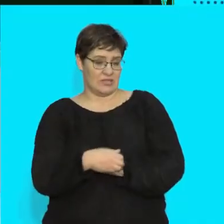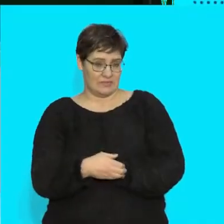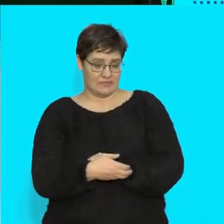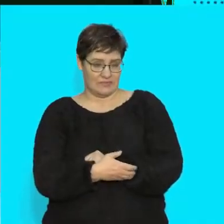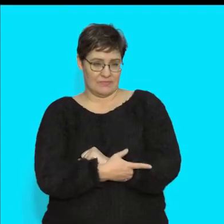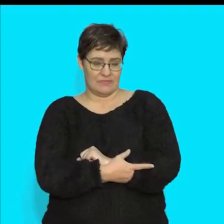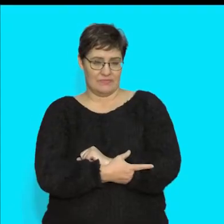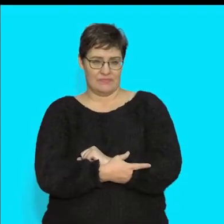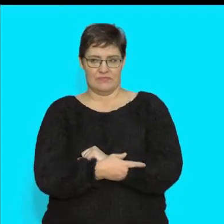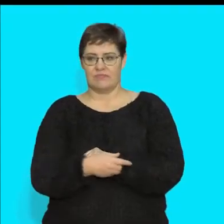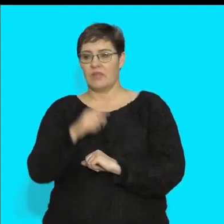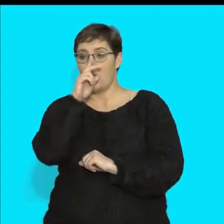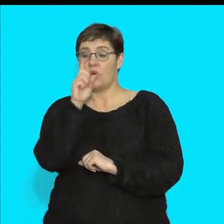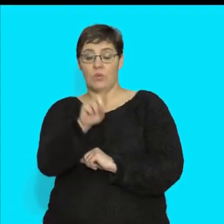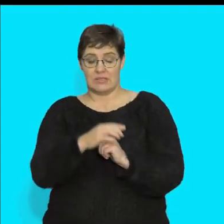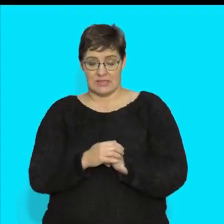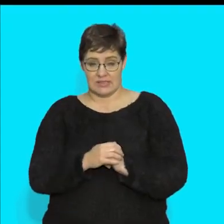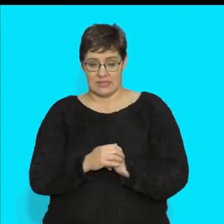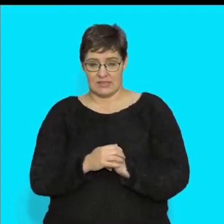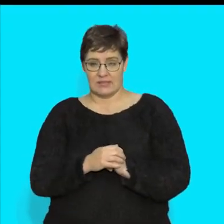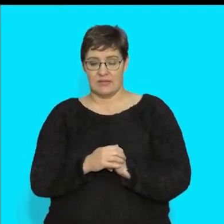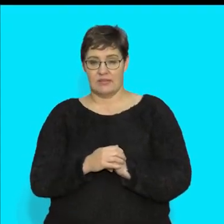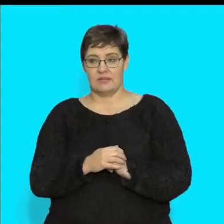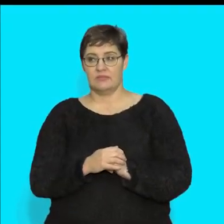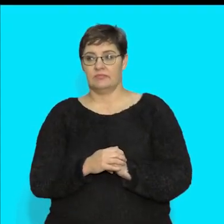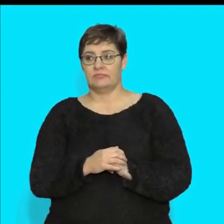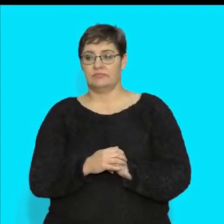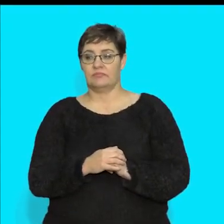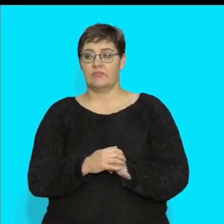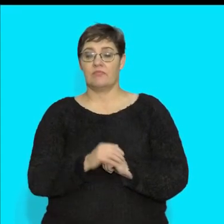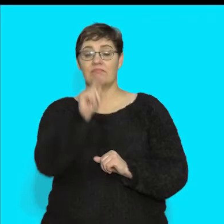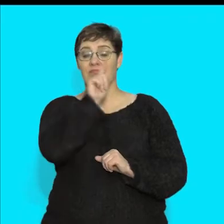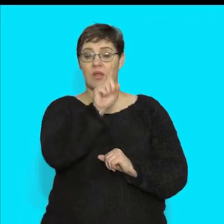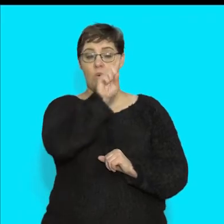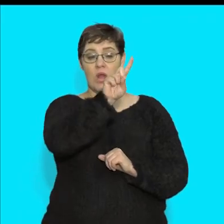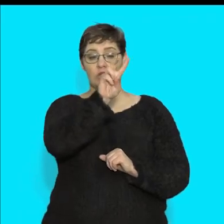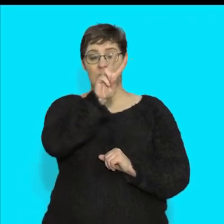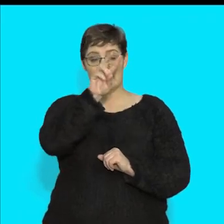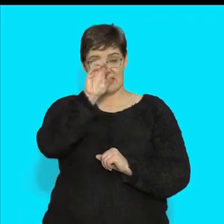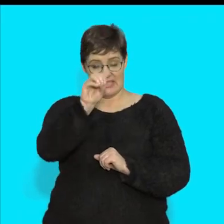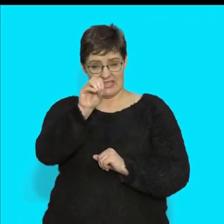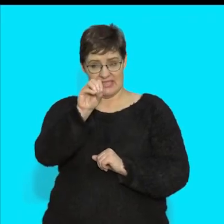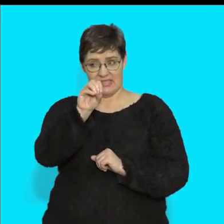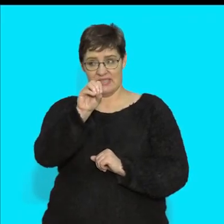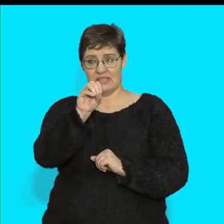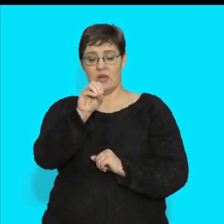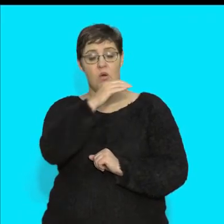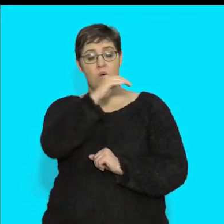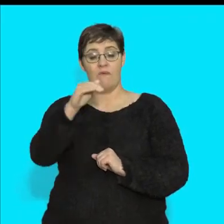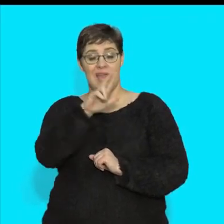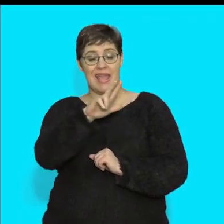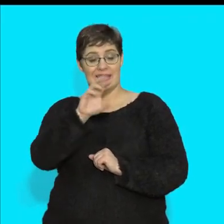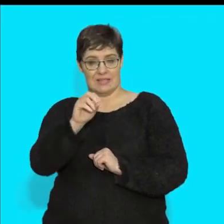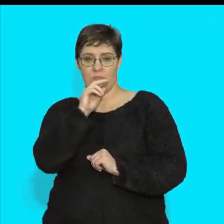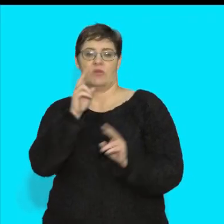that, what we're looking at, so it takes a reading, and this is considered to be a